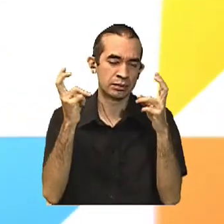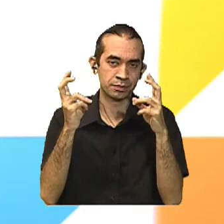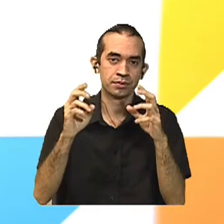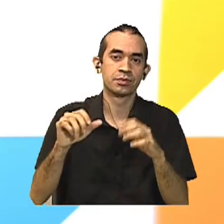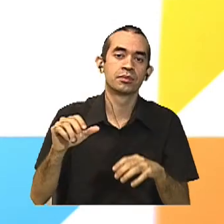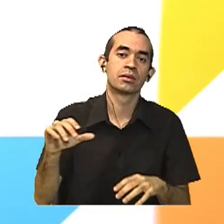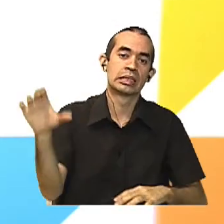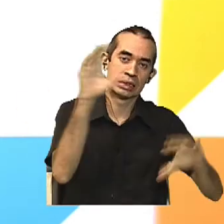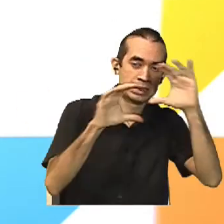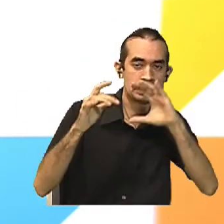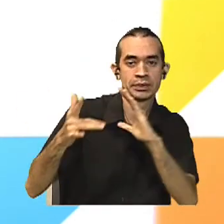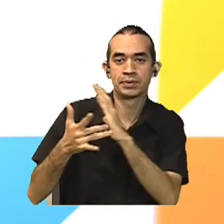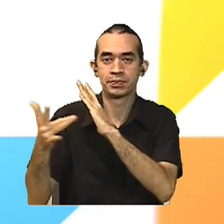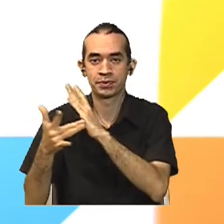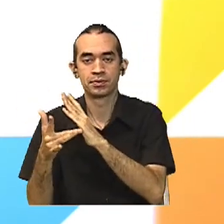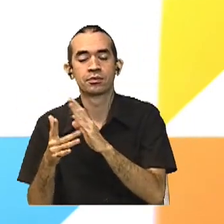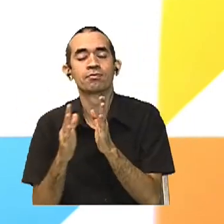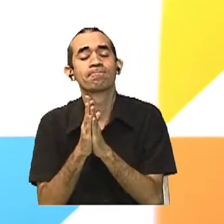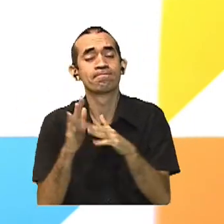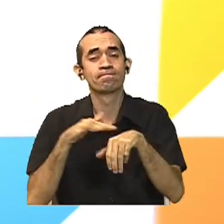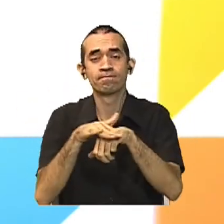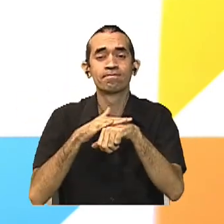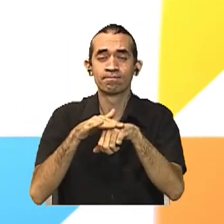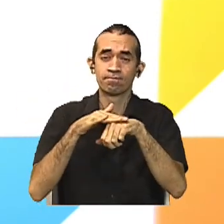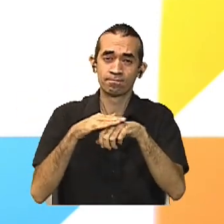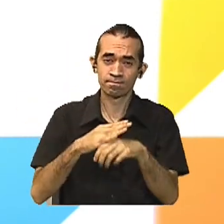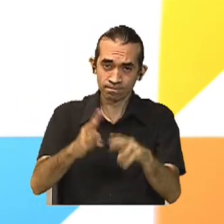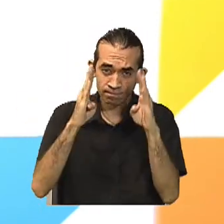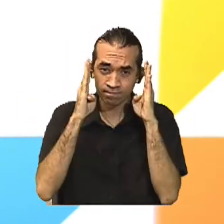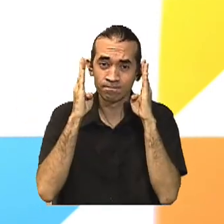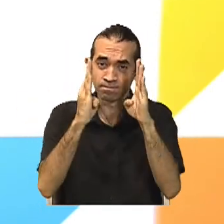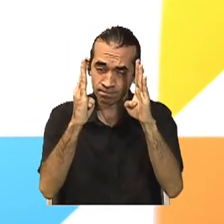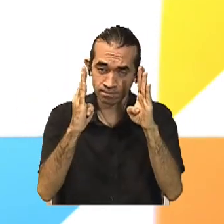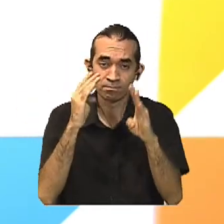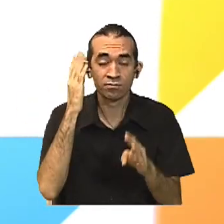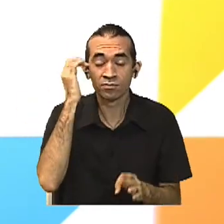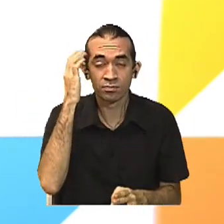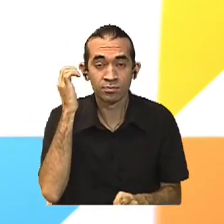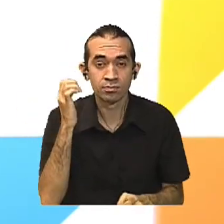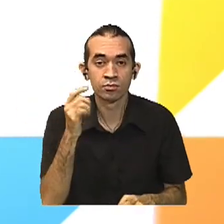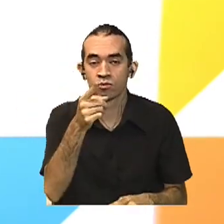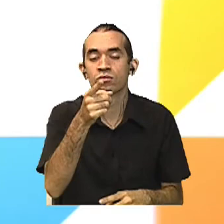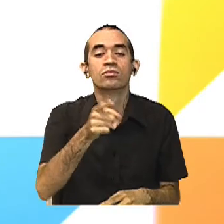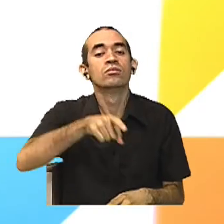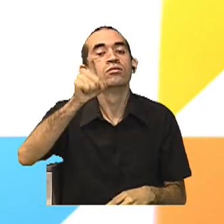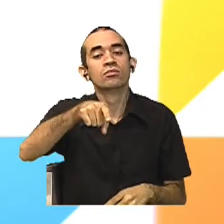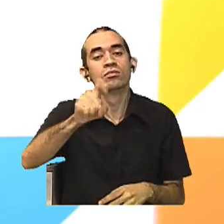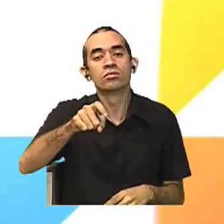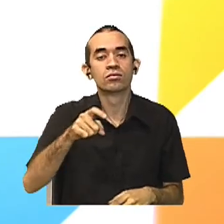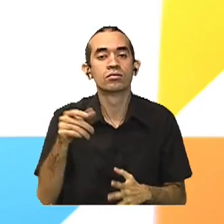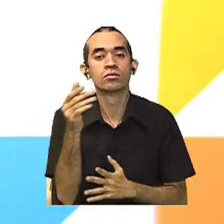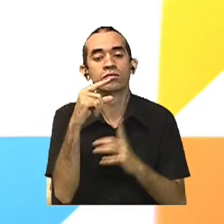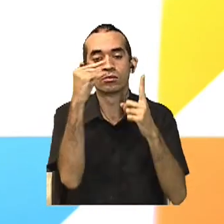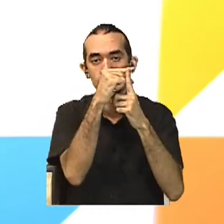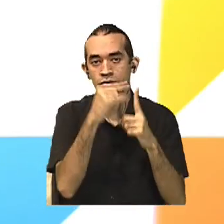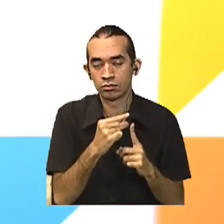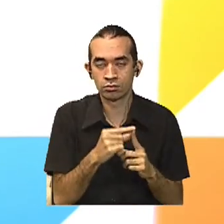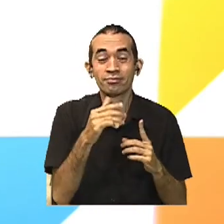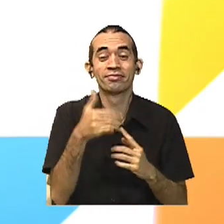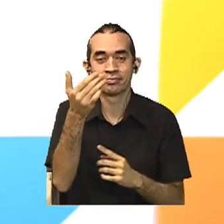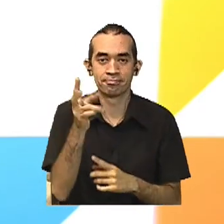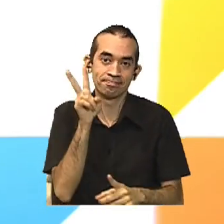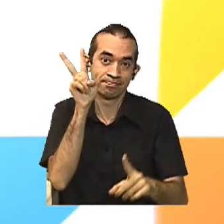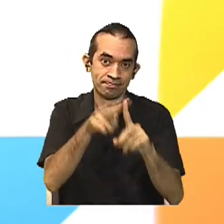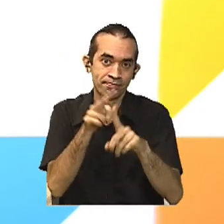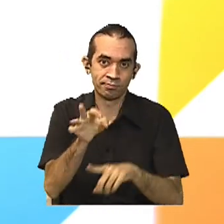and technology. So please pay a lot of attention because you are going to need these words for